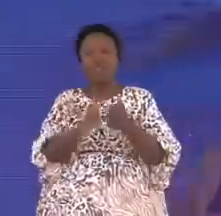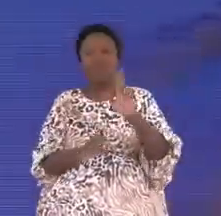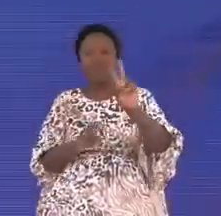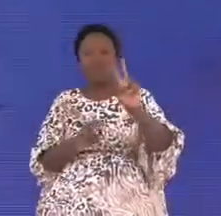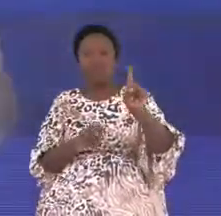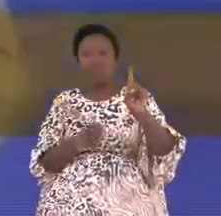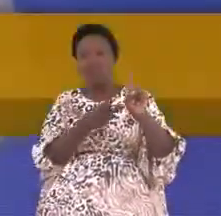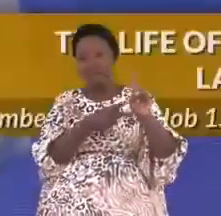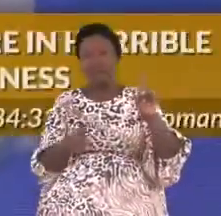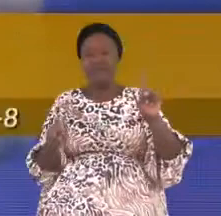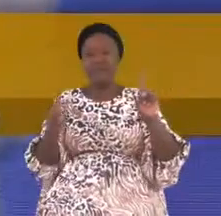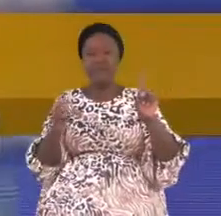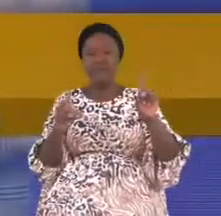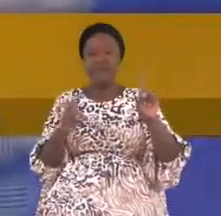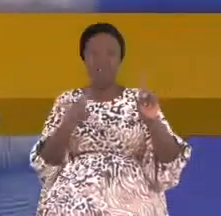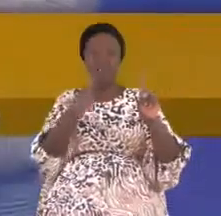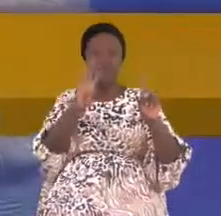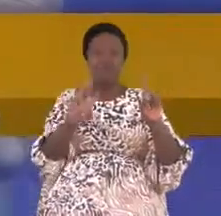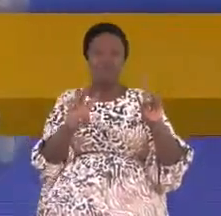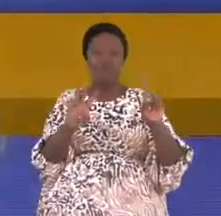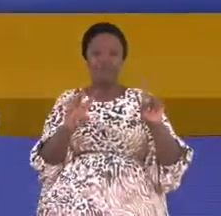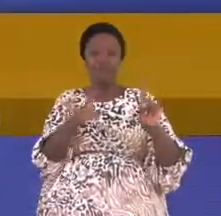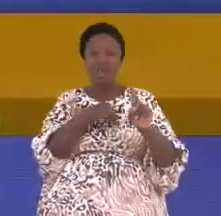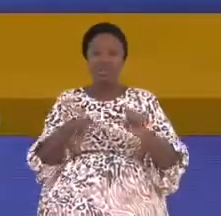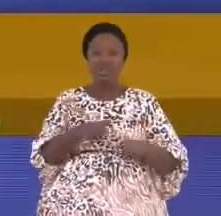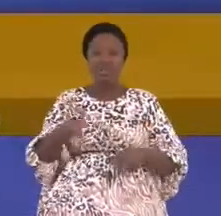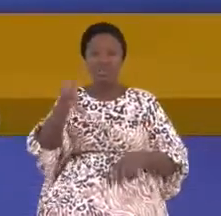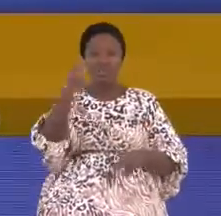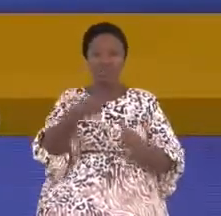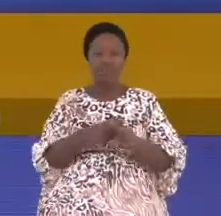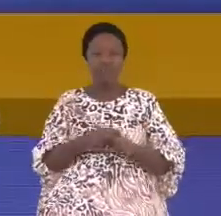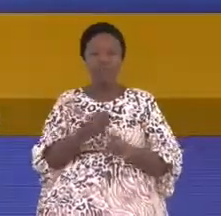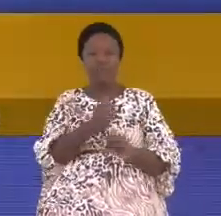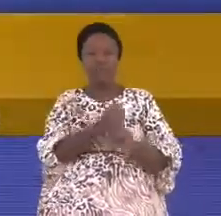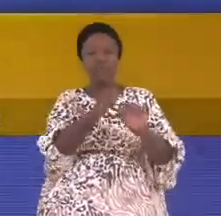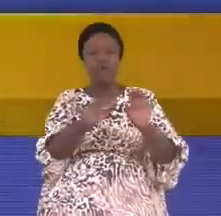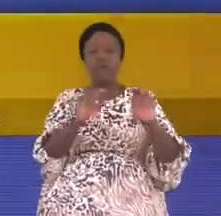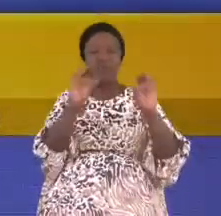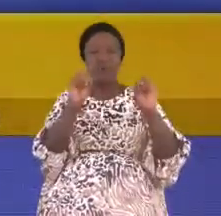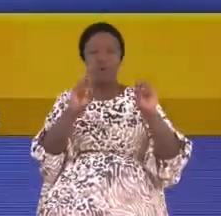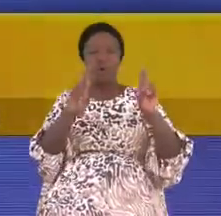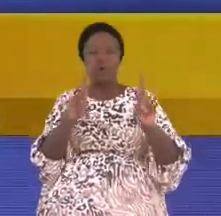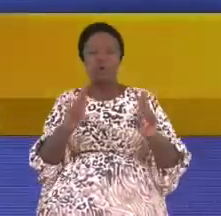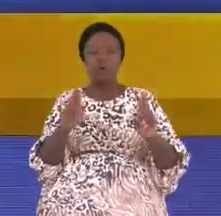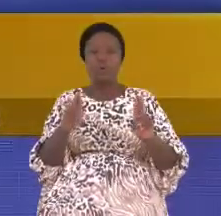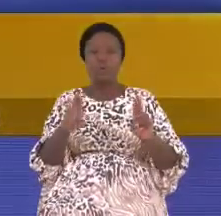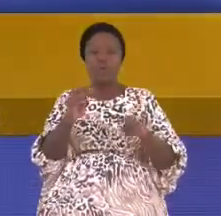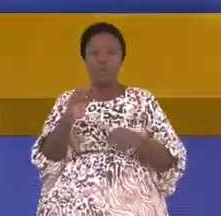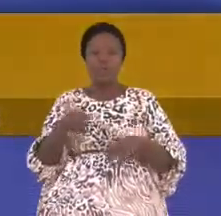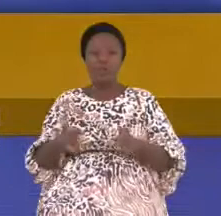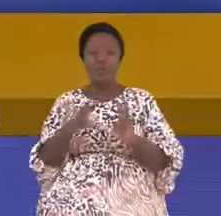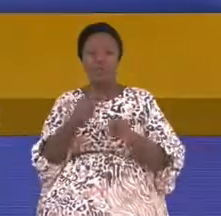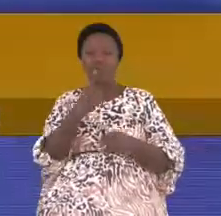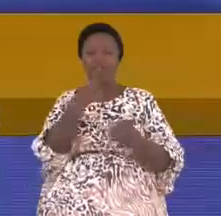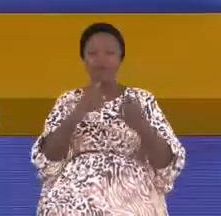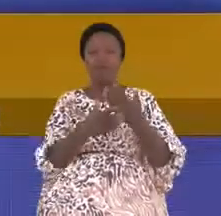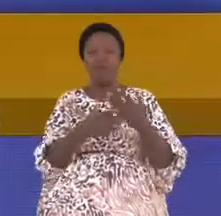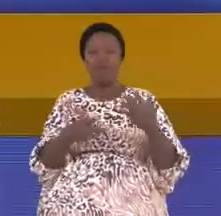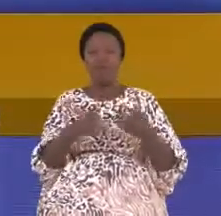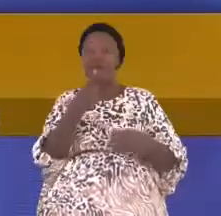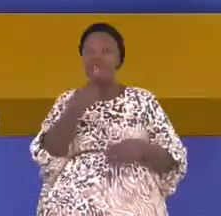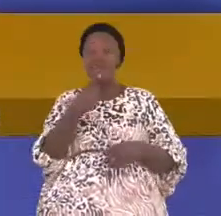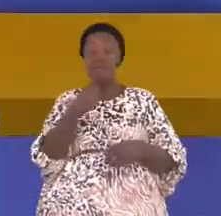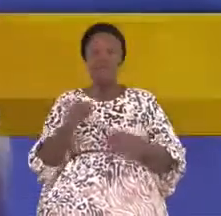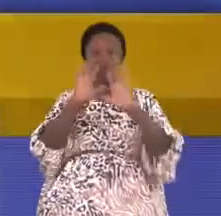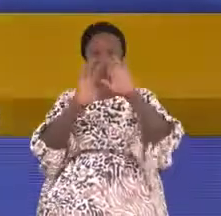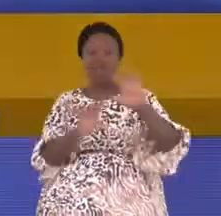4 and the journey from mount all by the way of the red sea to compass the